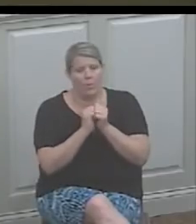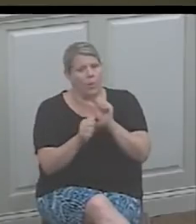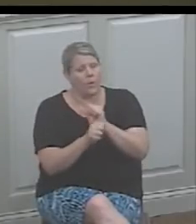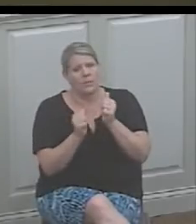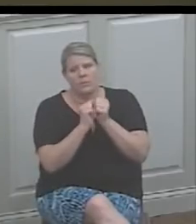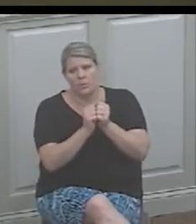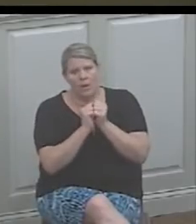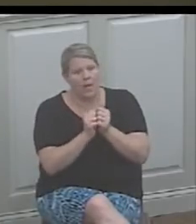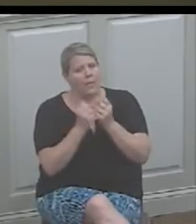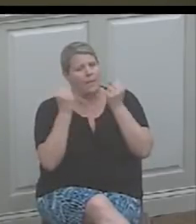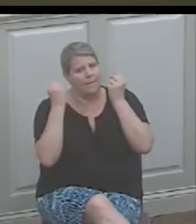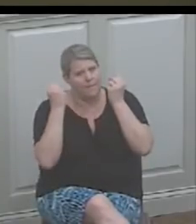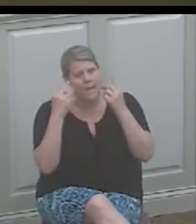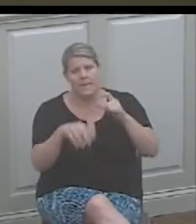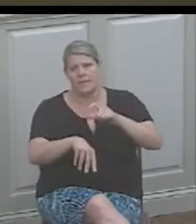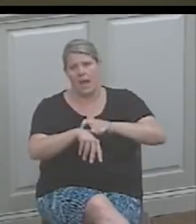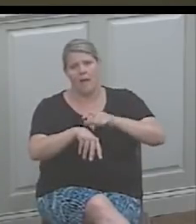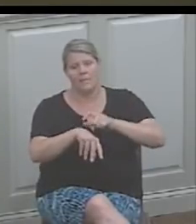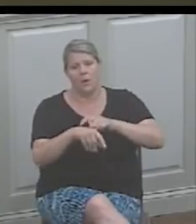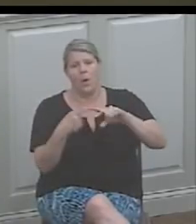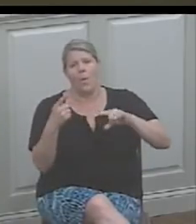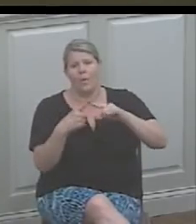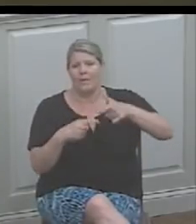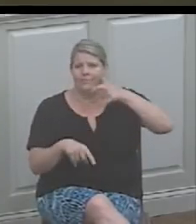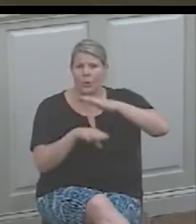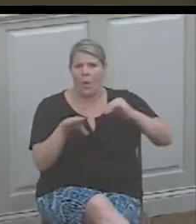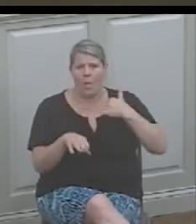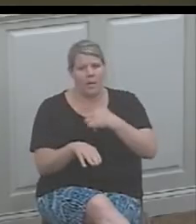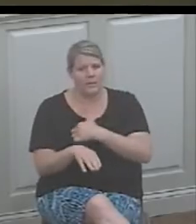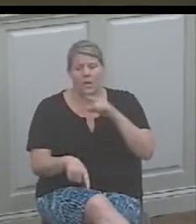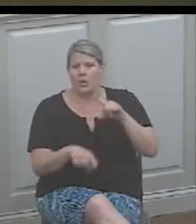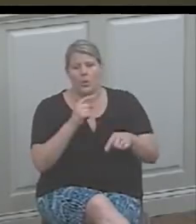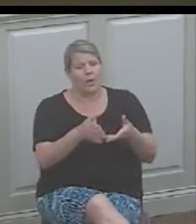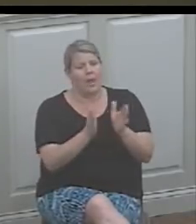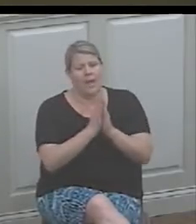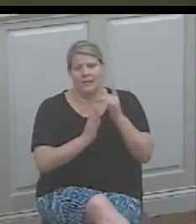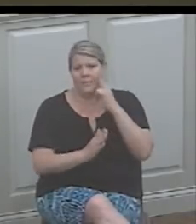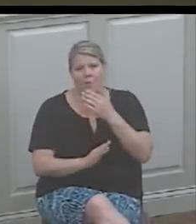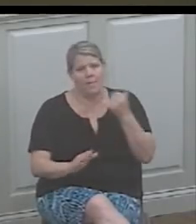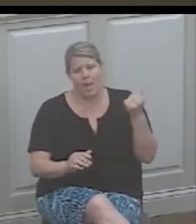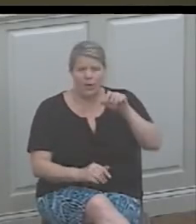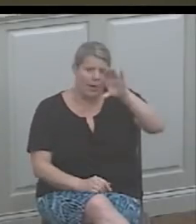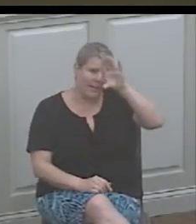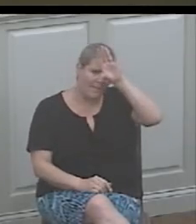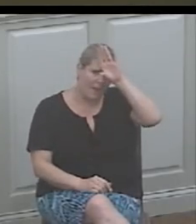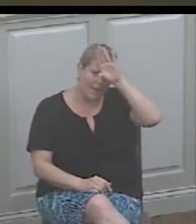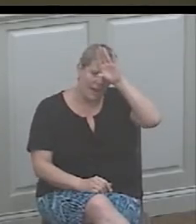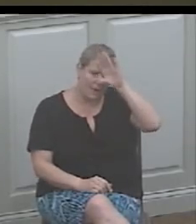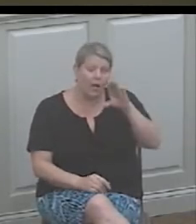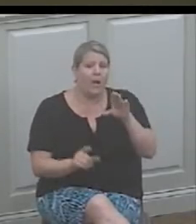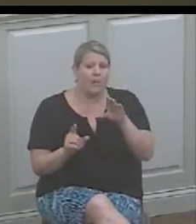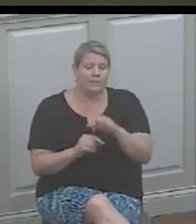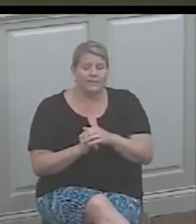on a lot of calls, and really couldn't ask for a better firefighter and a better leader of the fire service. He's going to continue